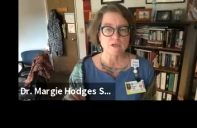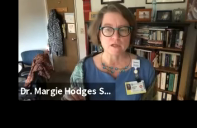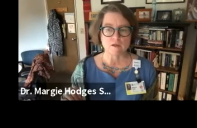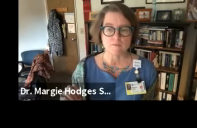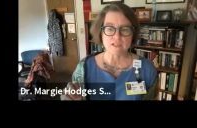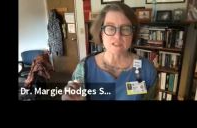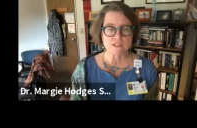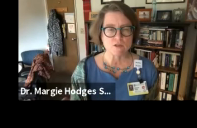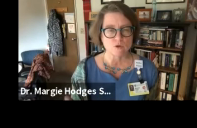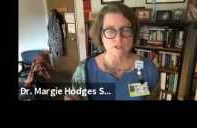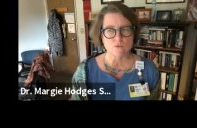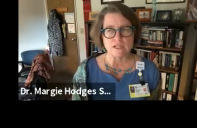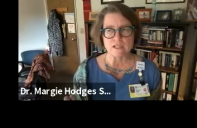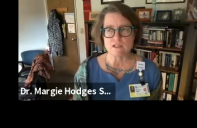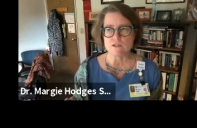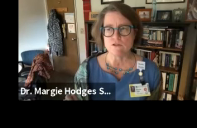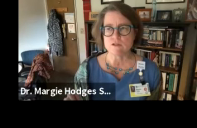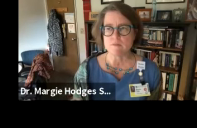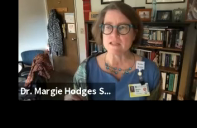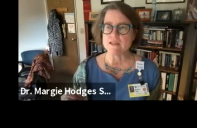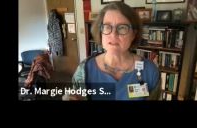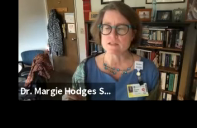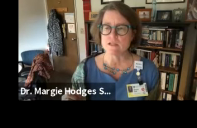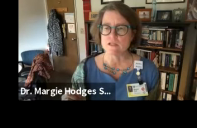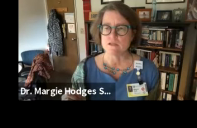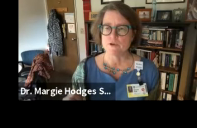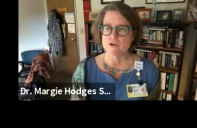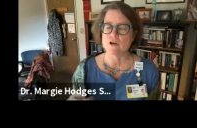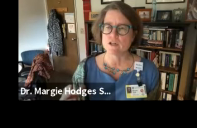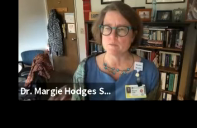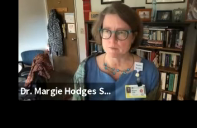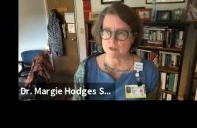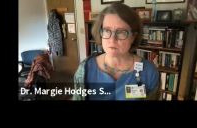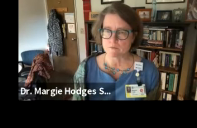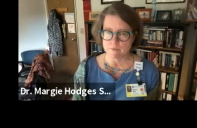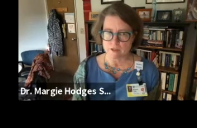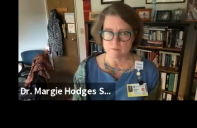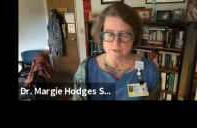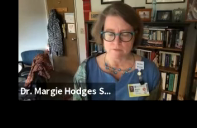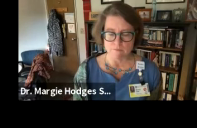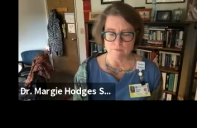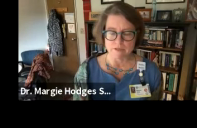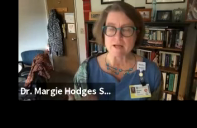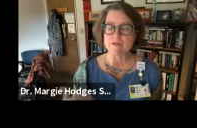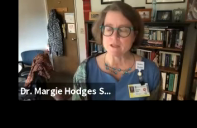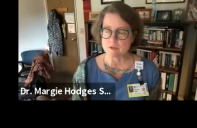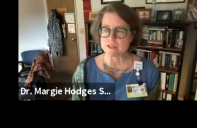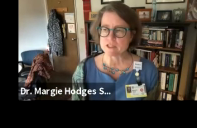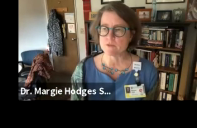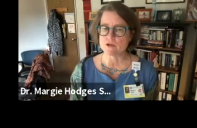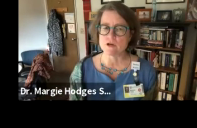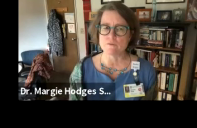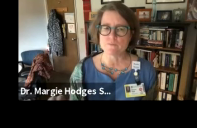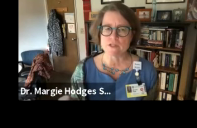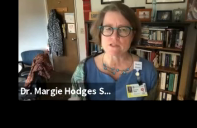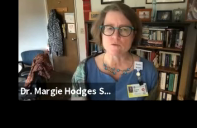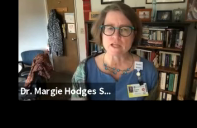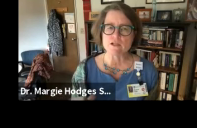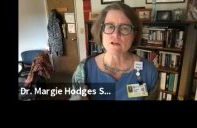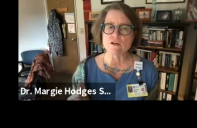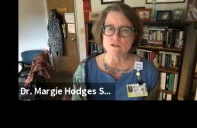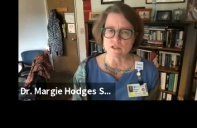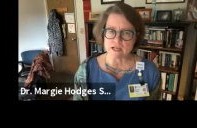the existing work that we needed to do to make this protocol be able to implement this protocol. And